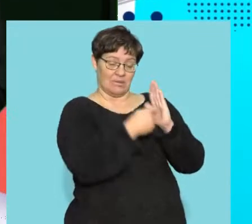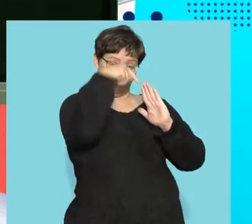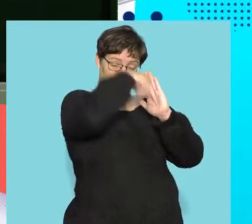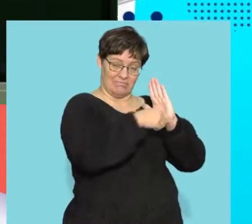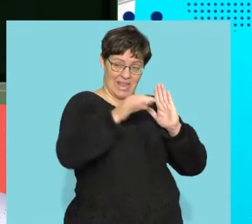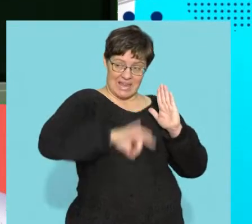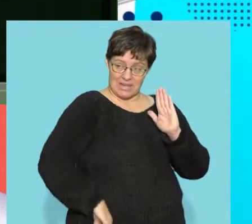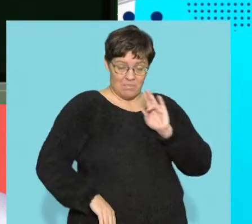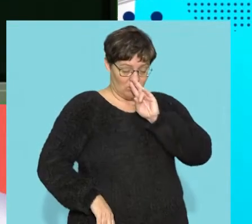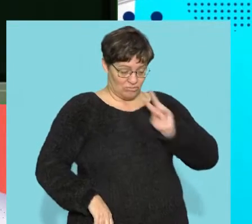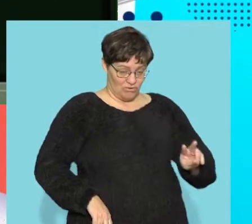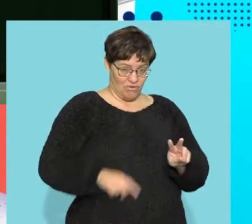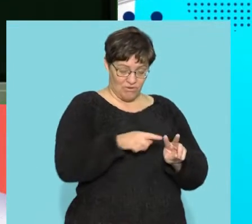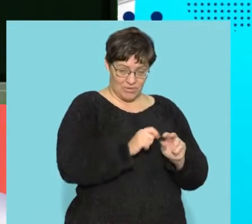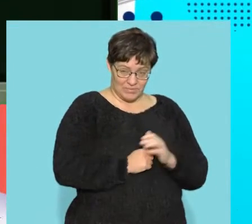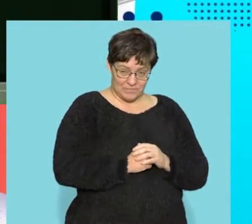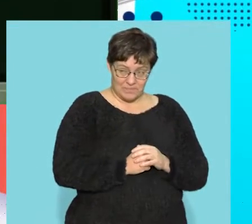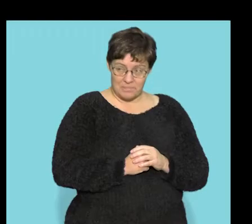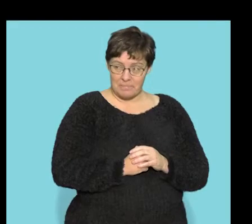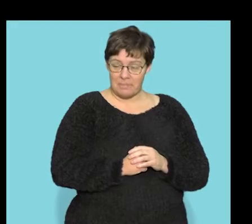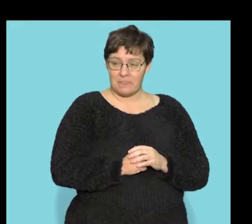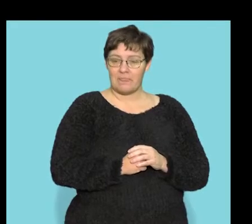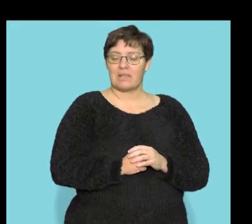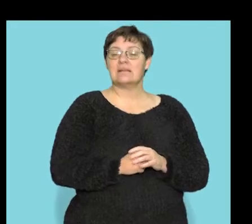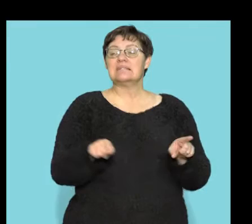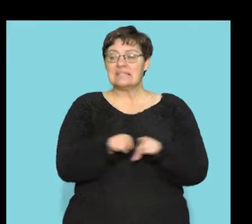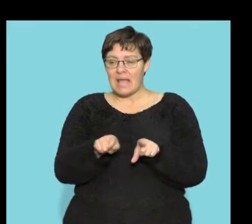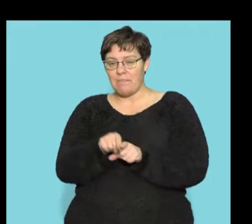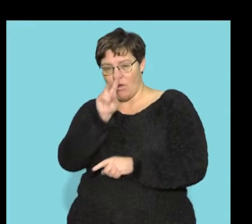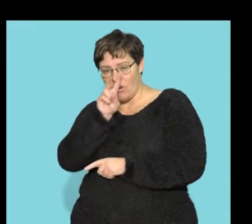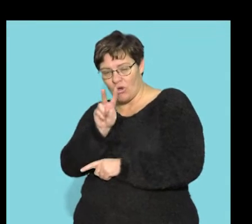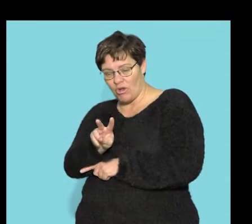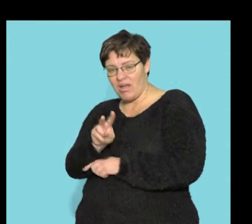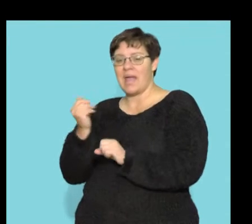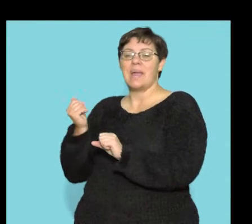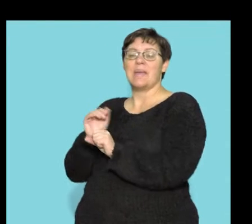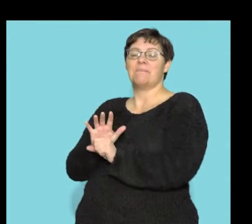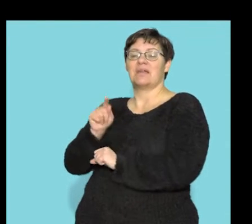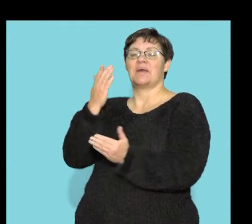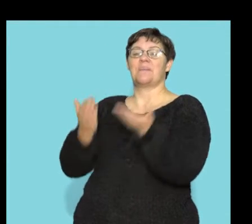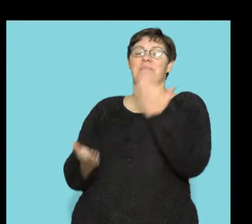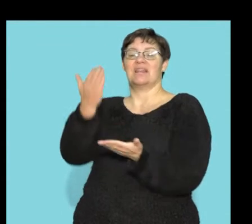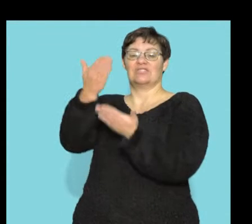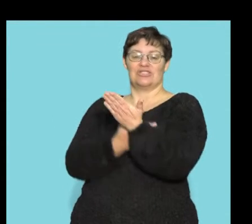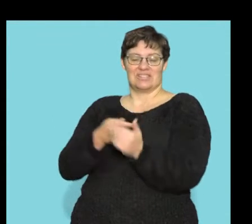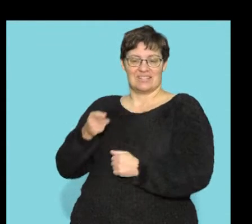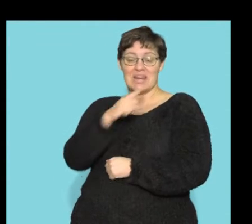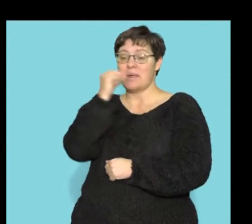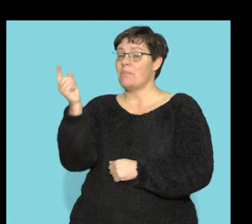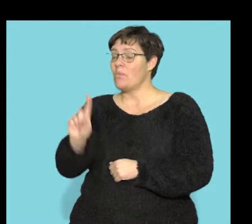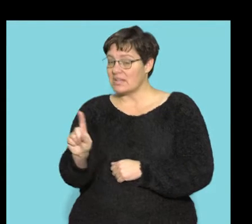comprehensive income, as you've seen there. There we go. And you're looking at the impact on the balance